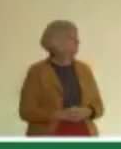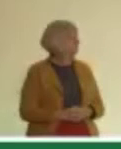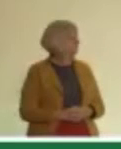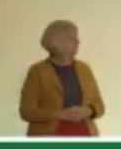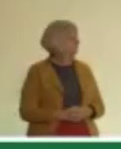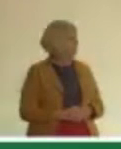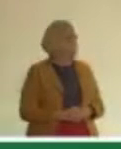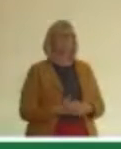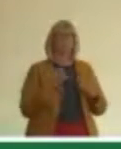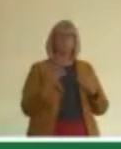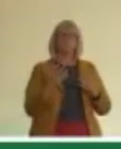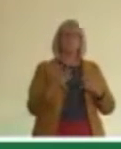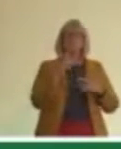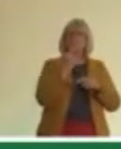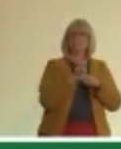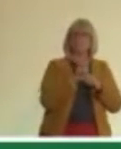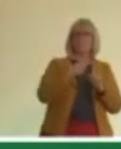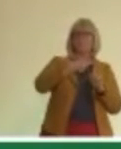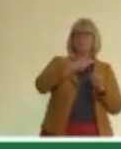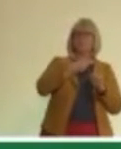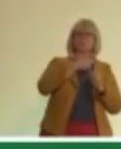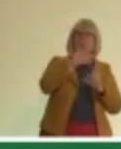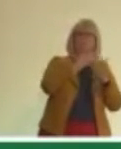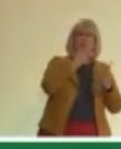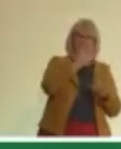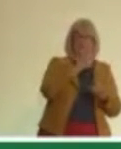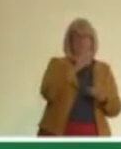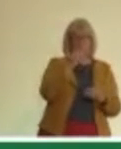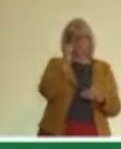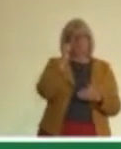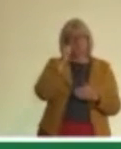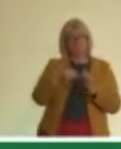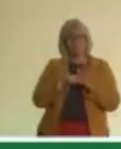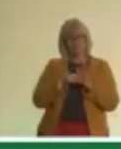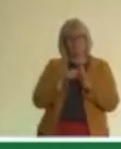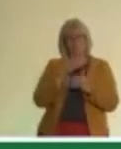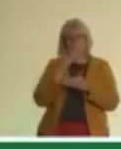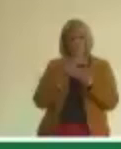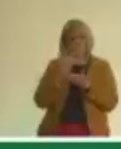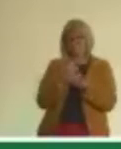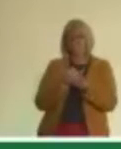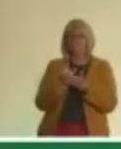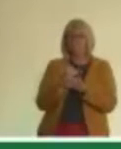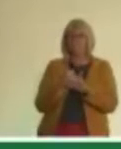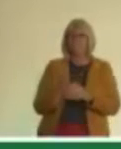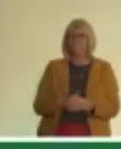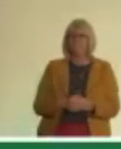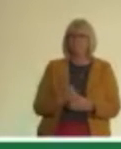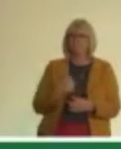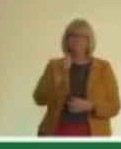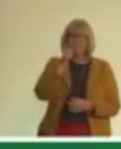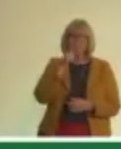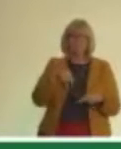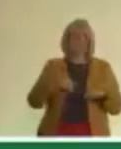I've talked today about stories for good. We know there's stories for bad too. There are stories being told in this country right now that compare